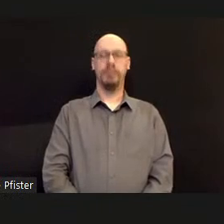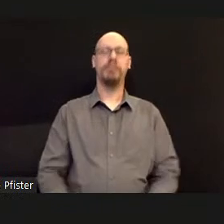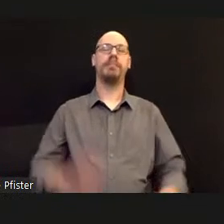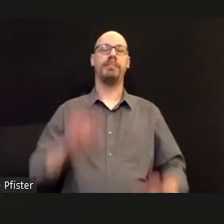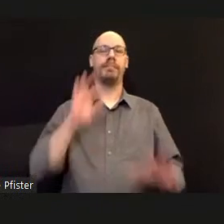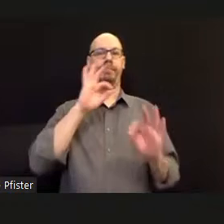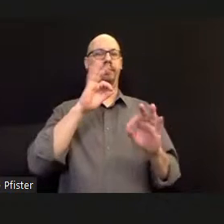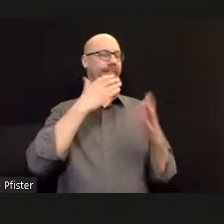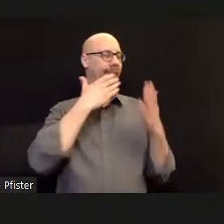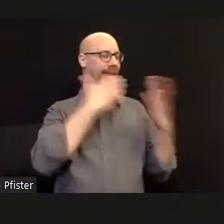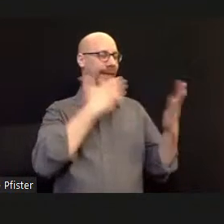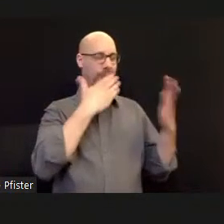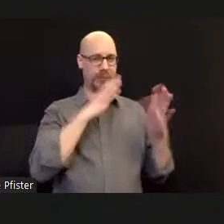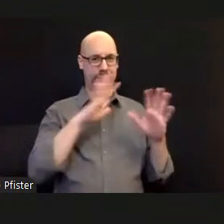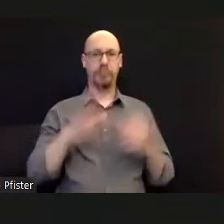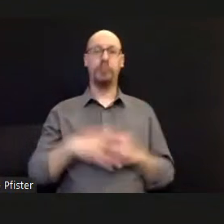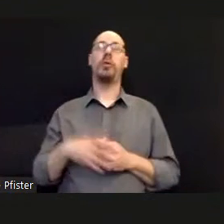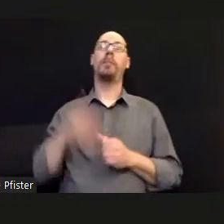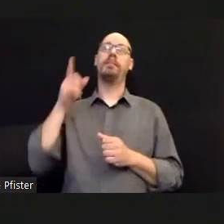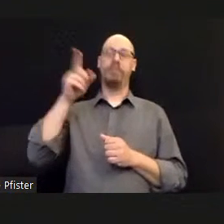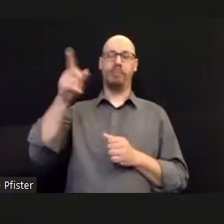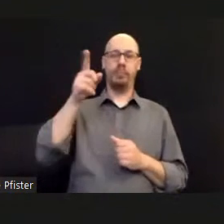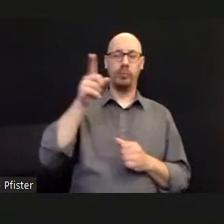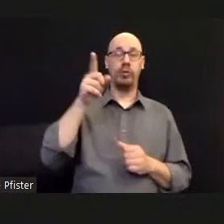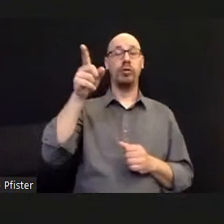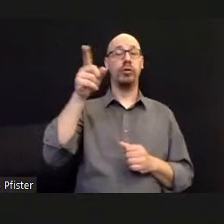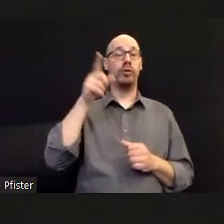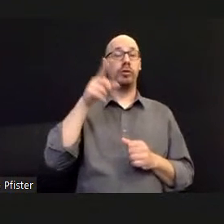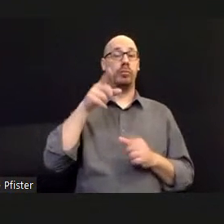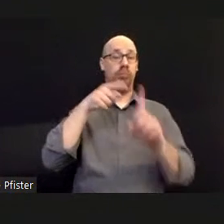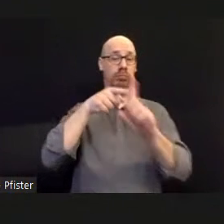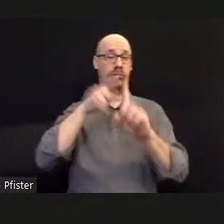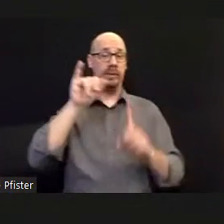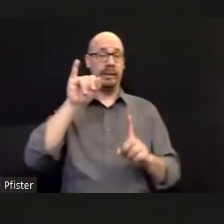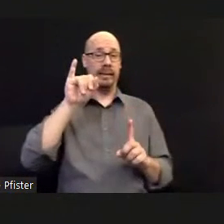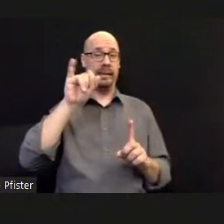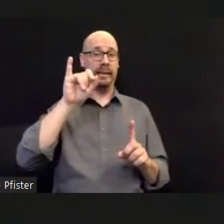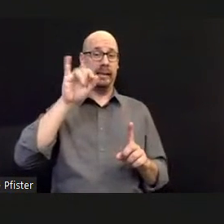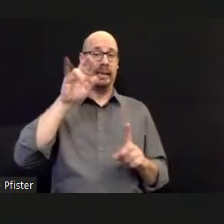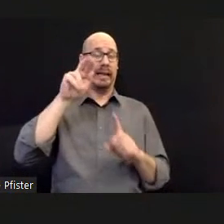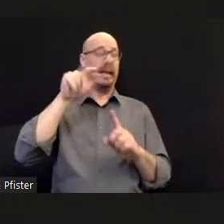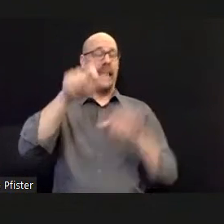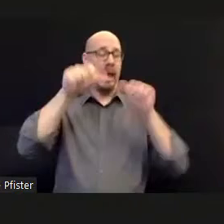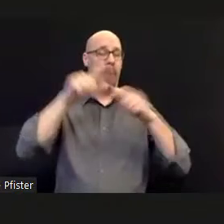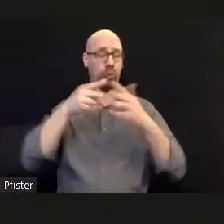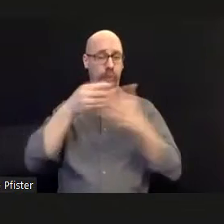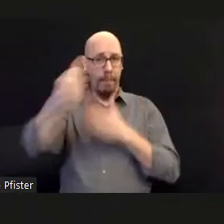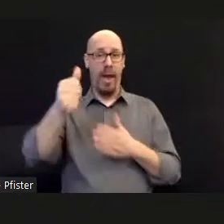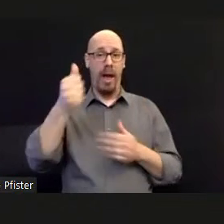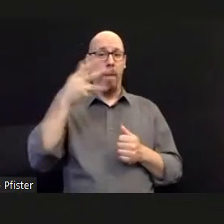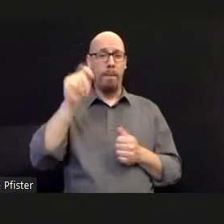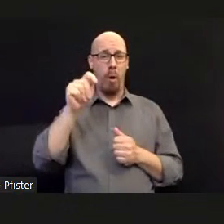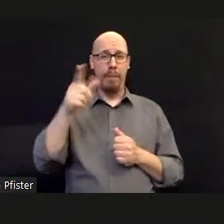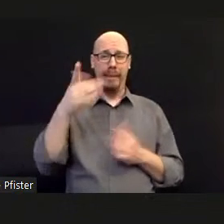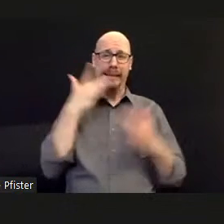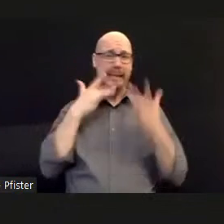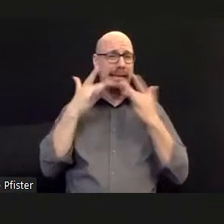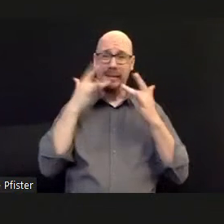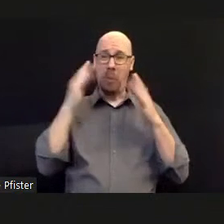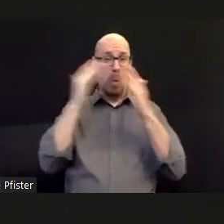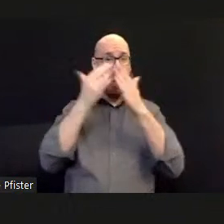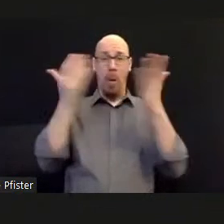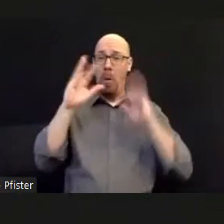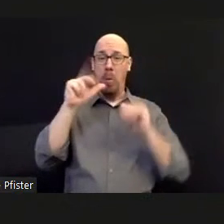Okay, thank you. She was able to purchase a bare bones apartment, literally no walls, and she worked very hard to find